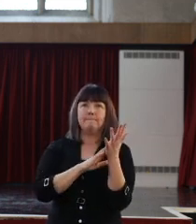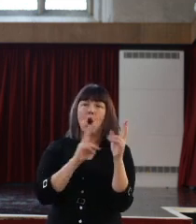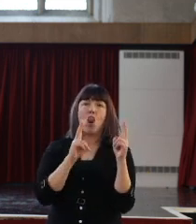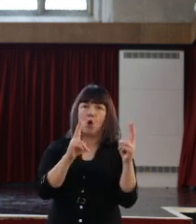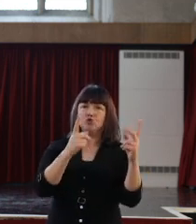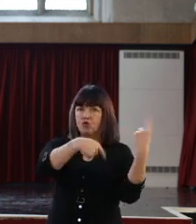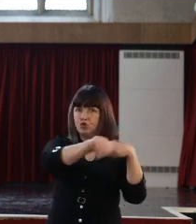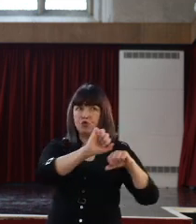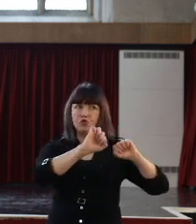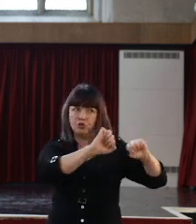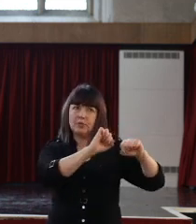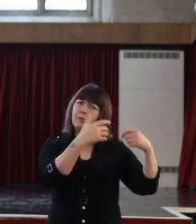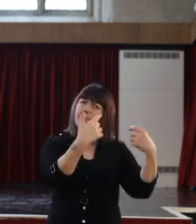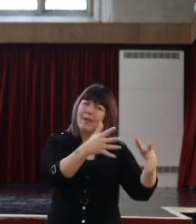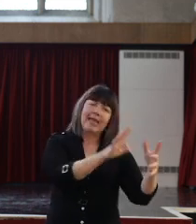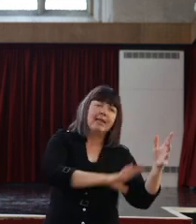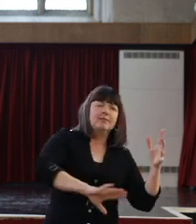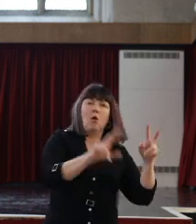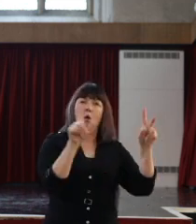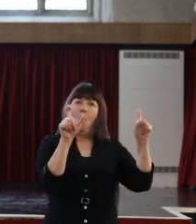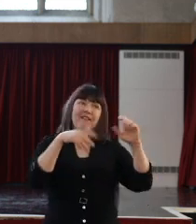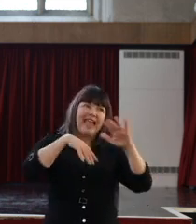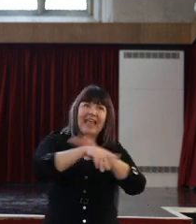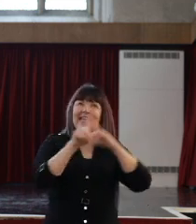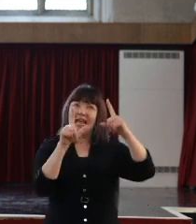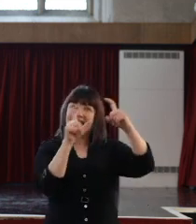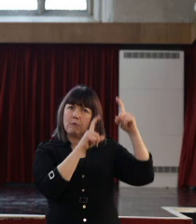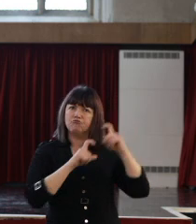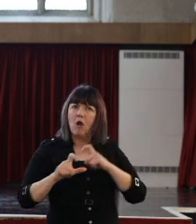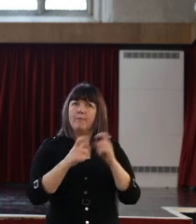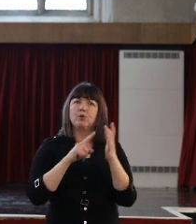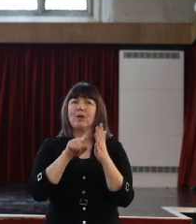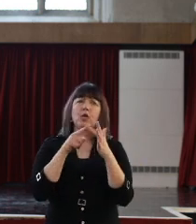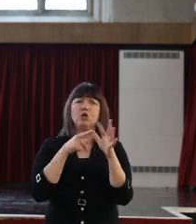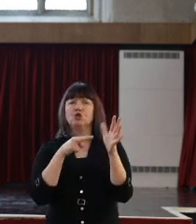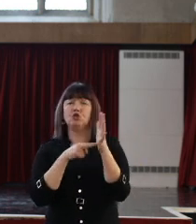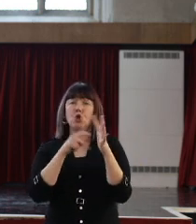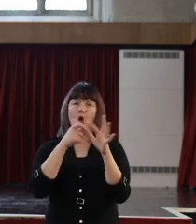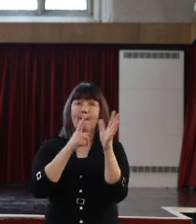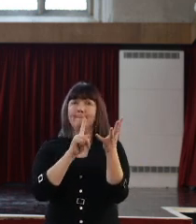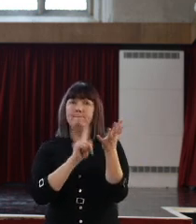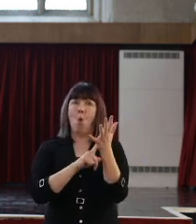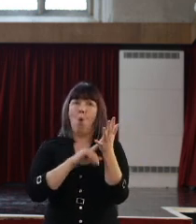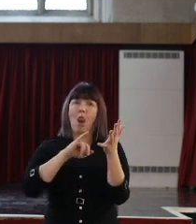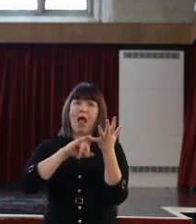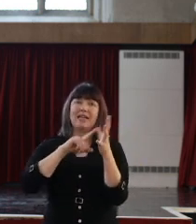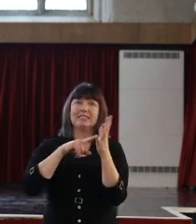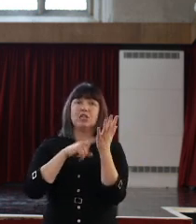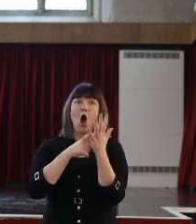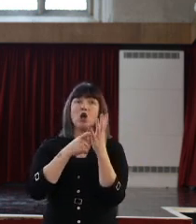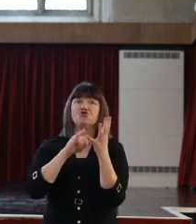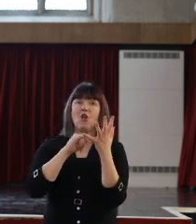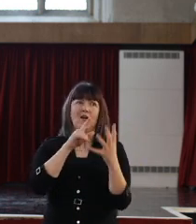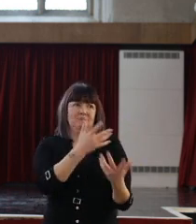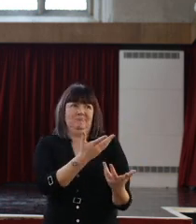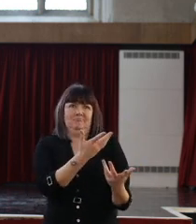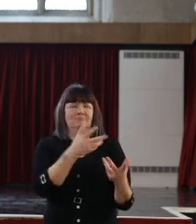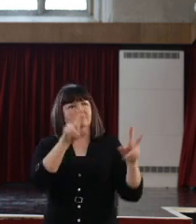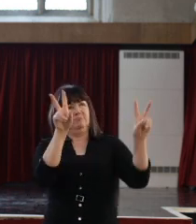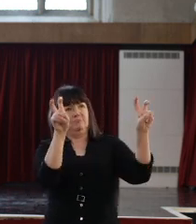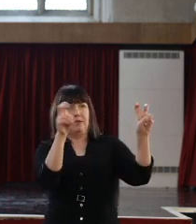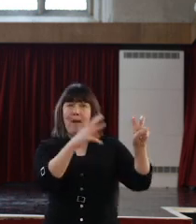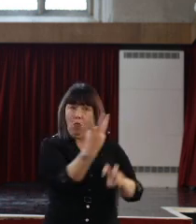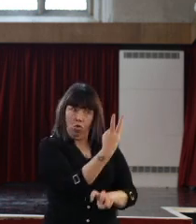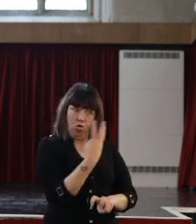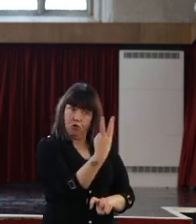by Jean-Paul Sartre. Yeah, about 3 people who were trapped in hell. I lived in Yarmouth with my stepdad. I could relate to